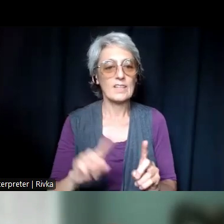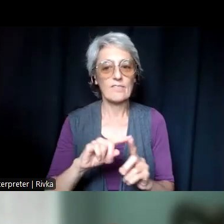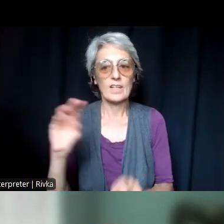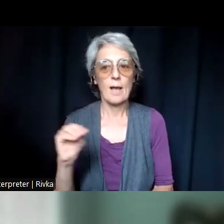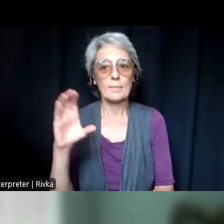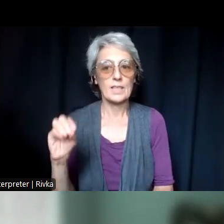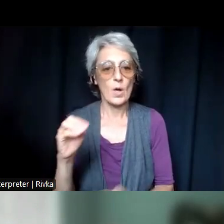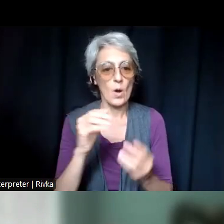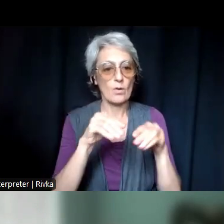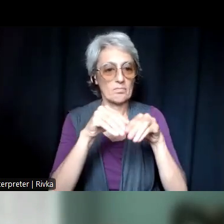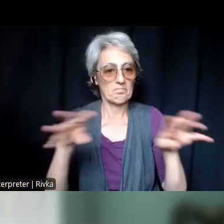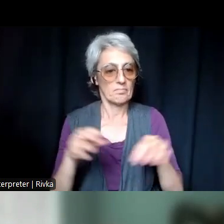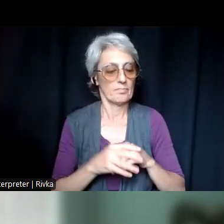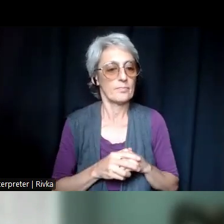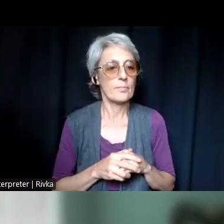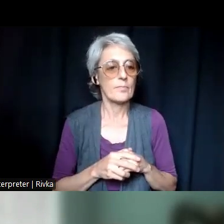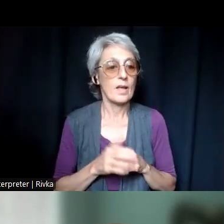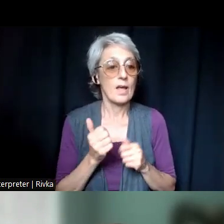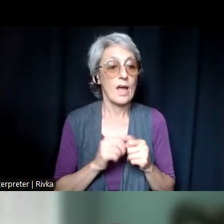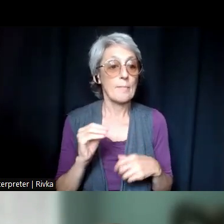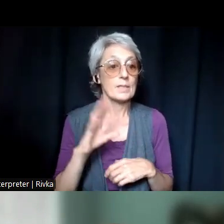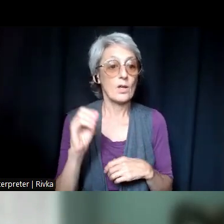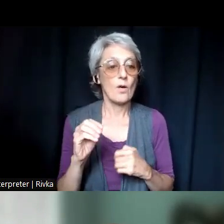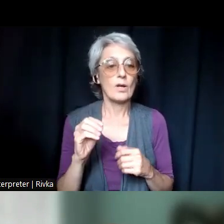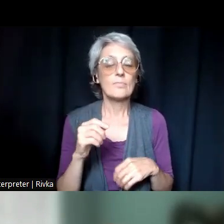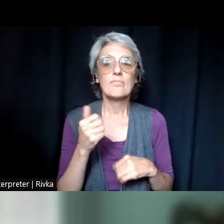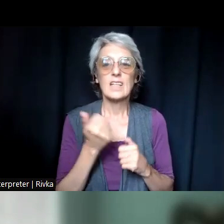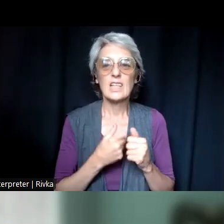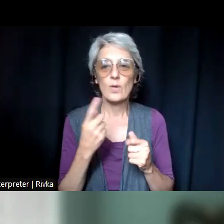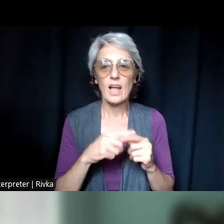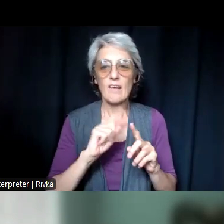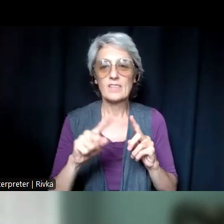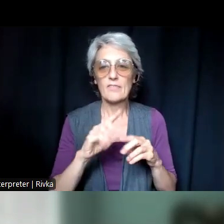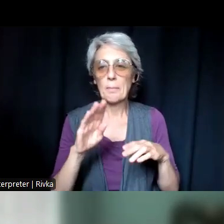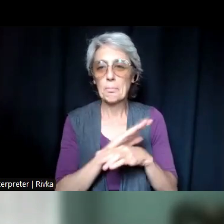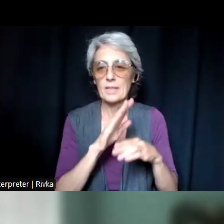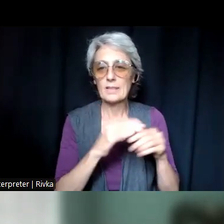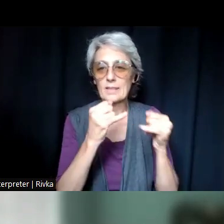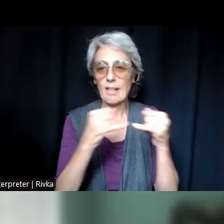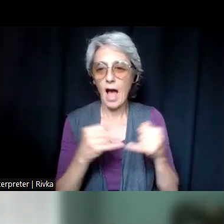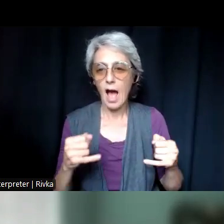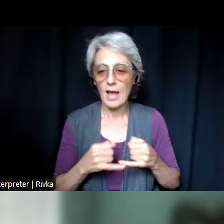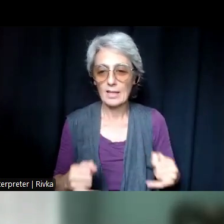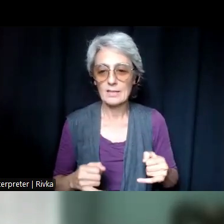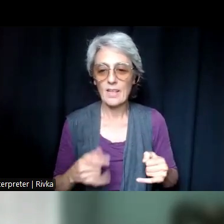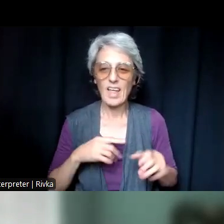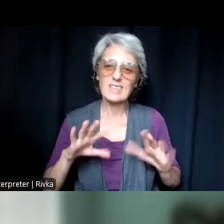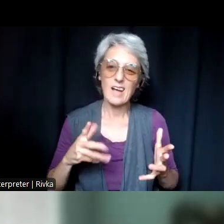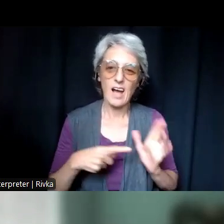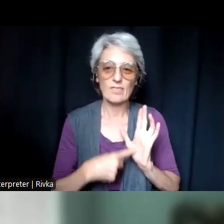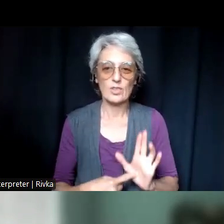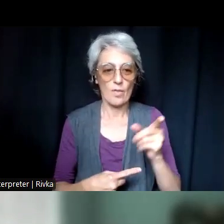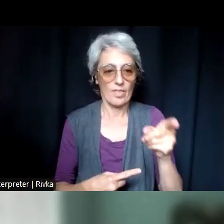each MCO may have multiple lines of business. And so that's kind of represented here. Also,